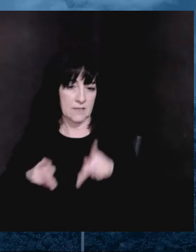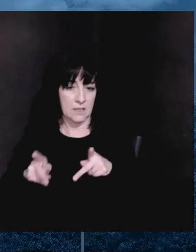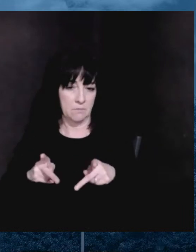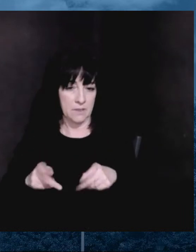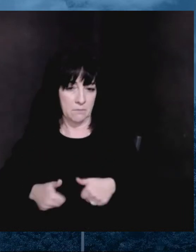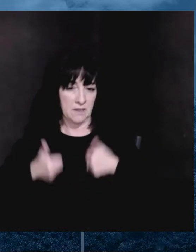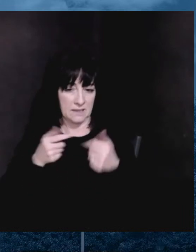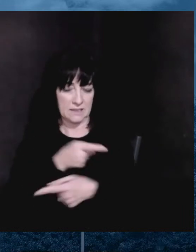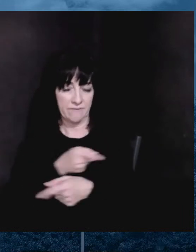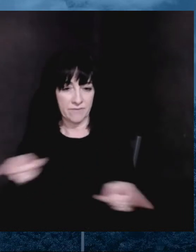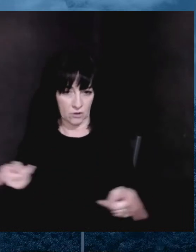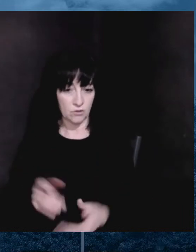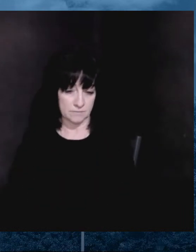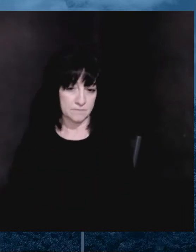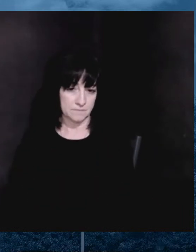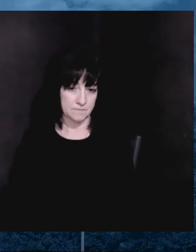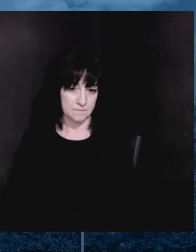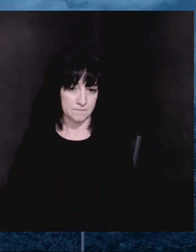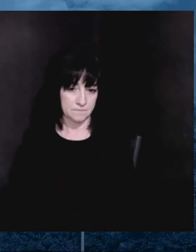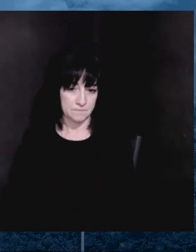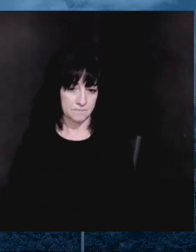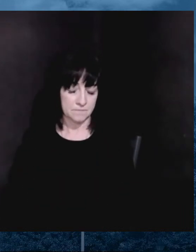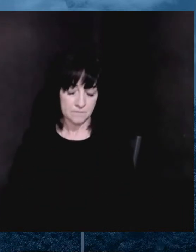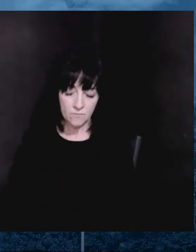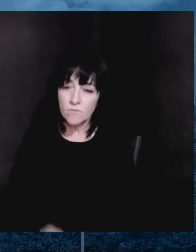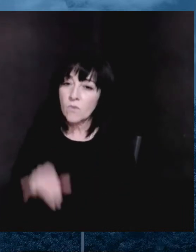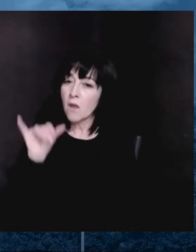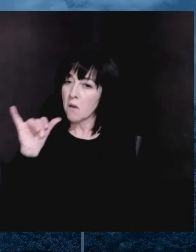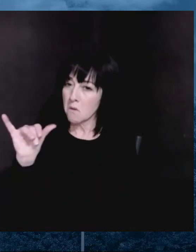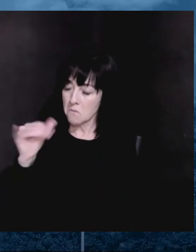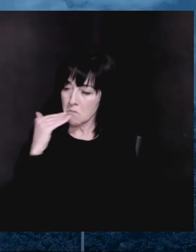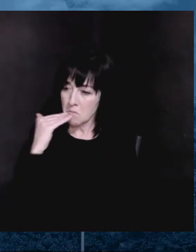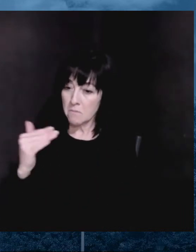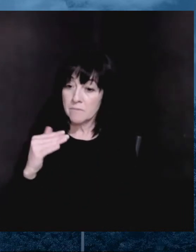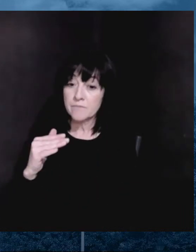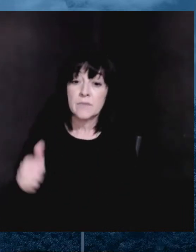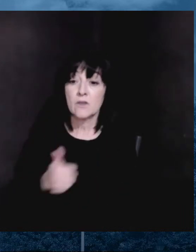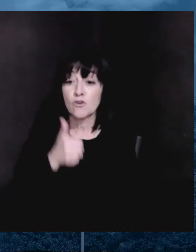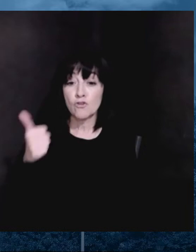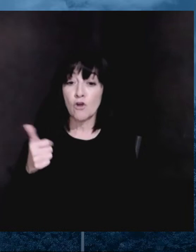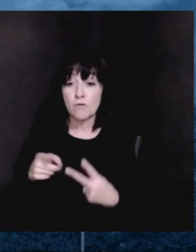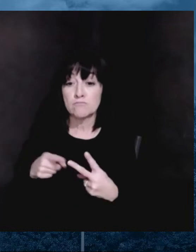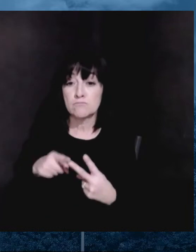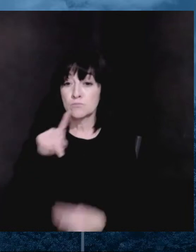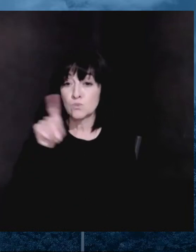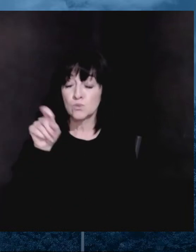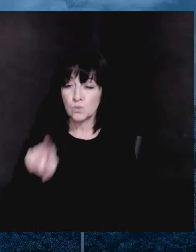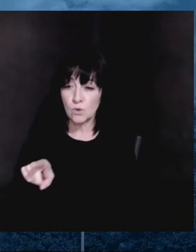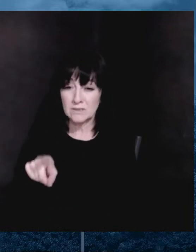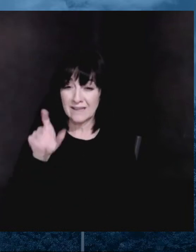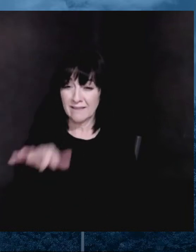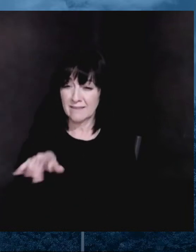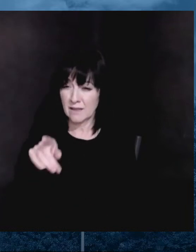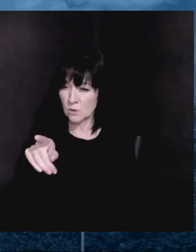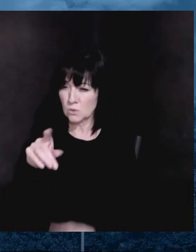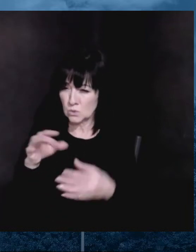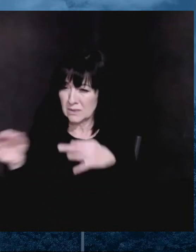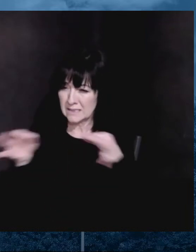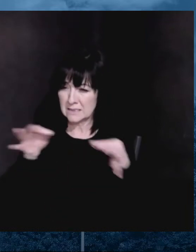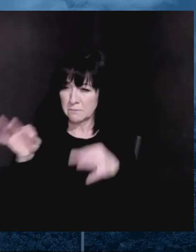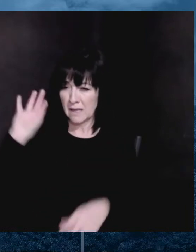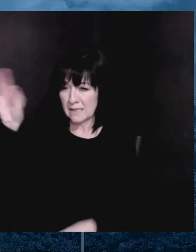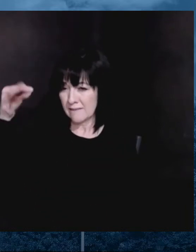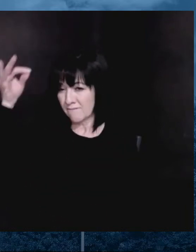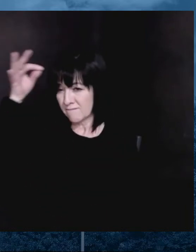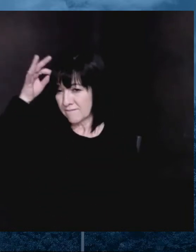facilities. All right, and just to follow up on that, so with the federal pharmacy program,